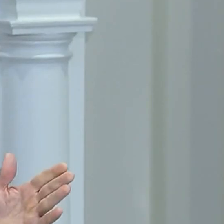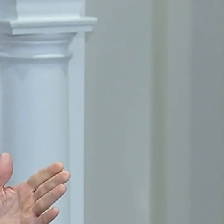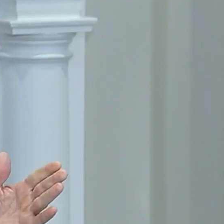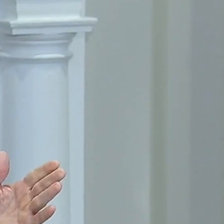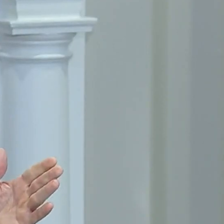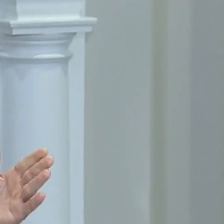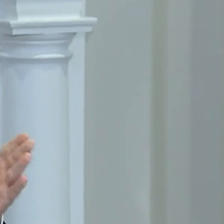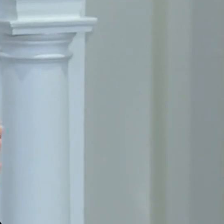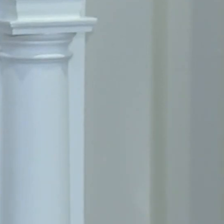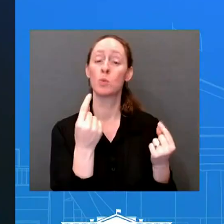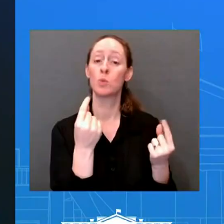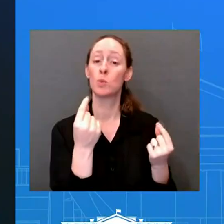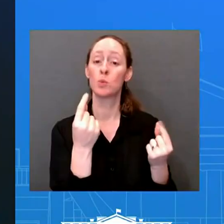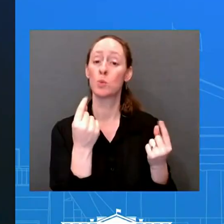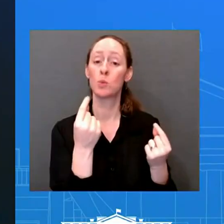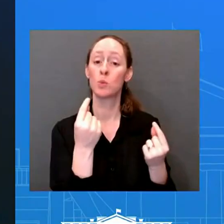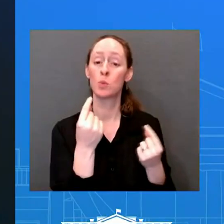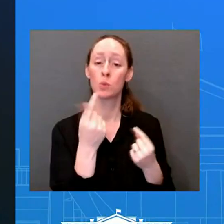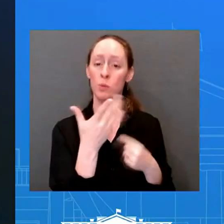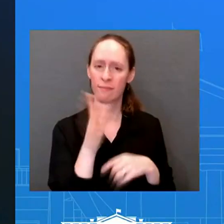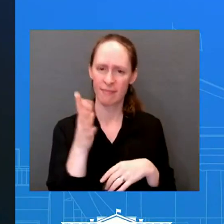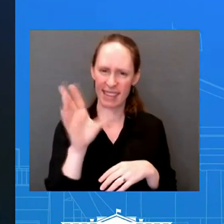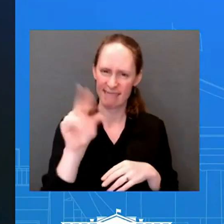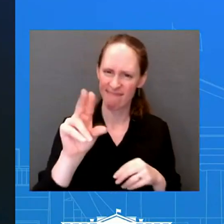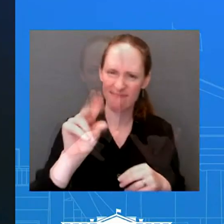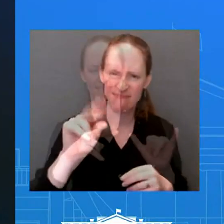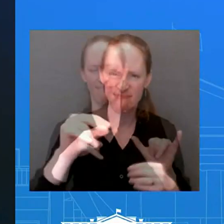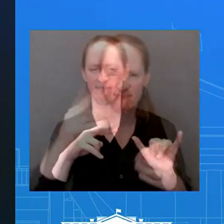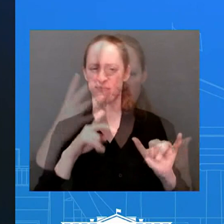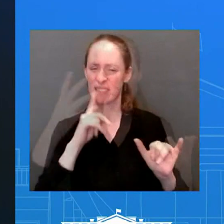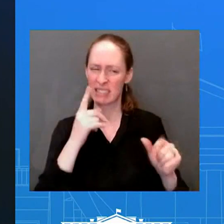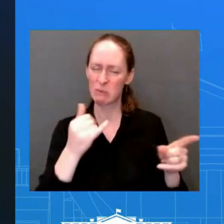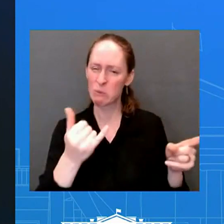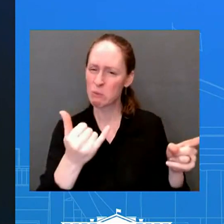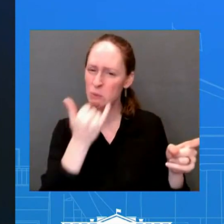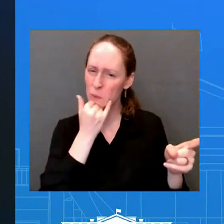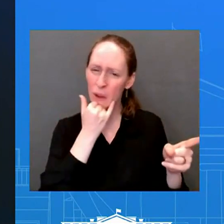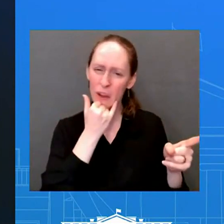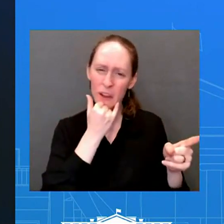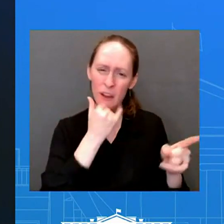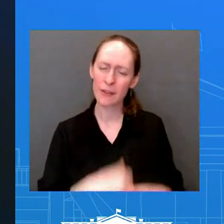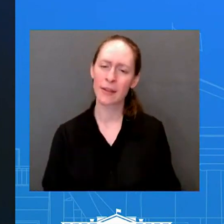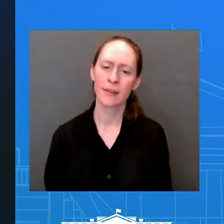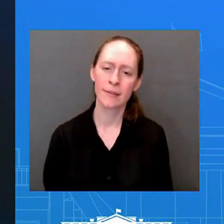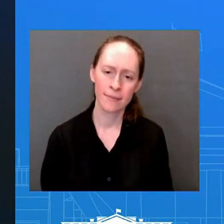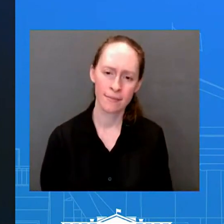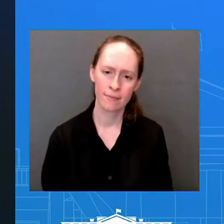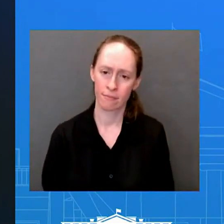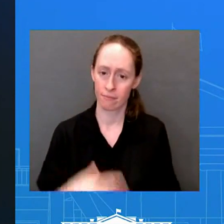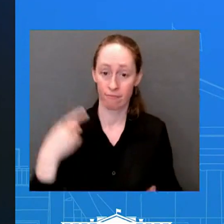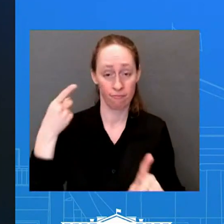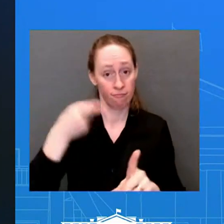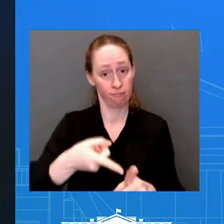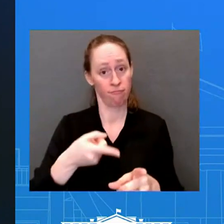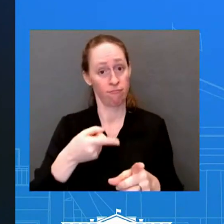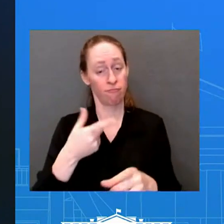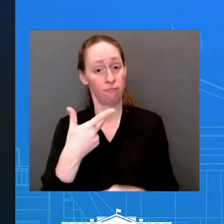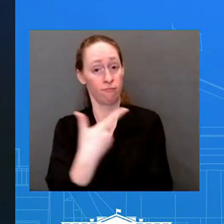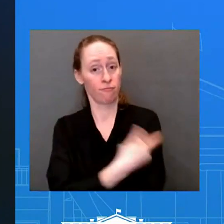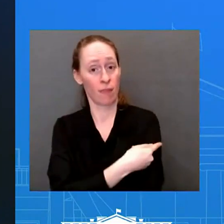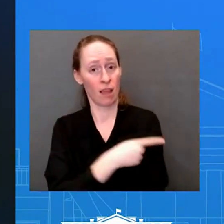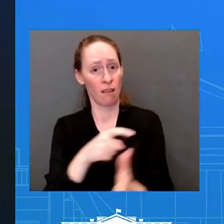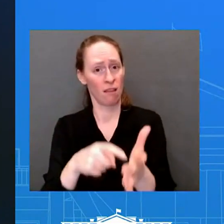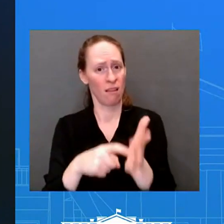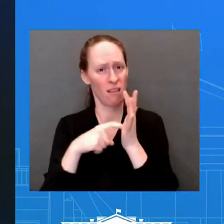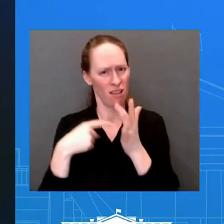it in its entirety. We believe that it is a mistake. Making sure our troops are prepared and ready for service is a